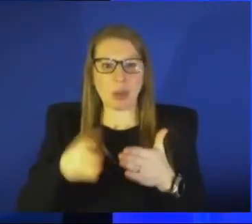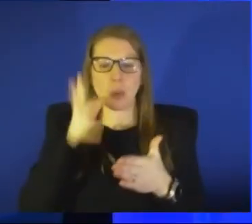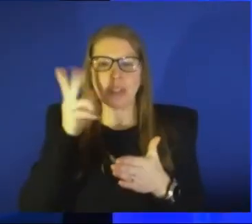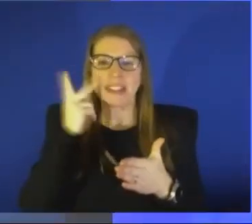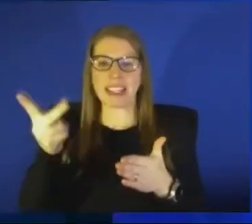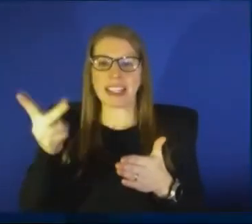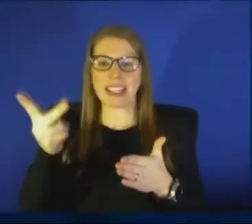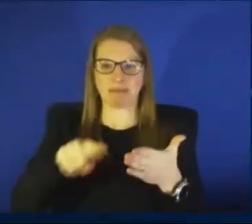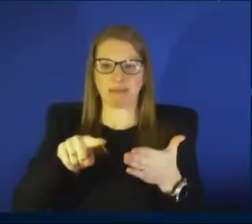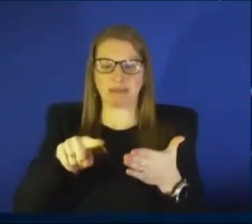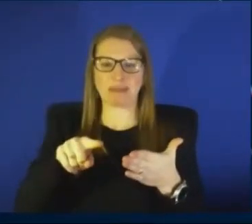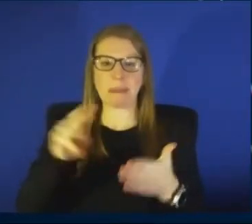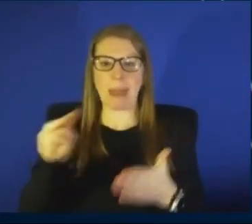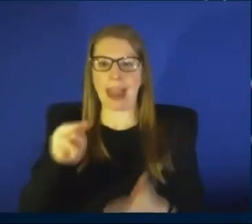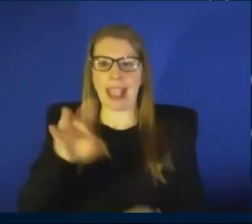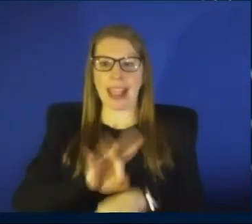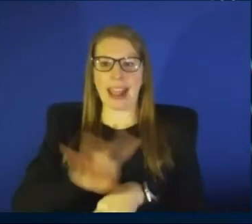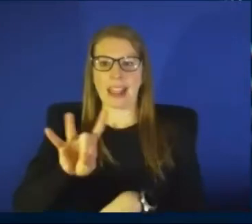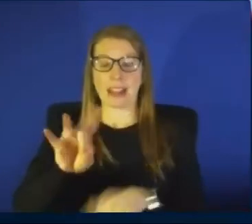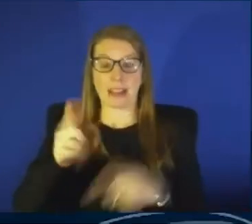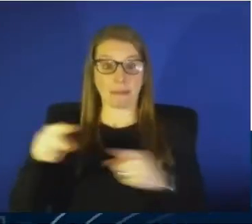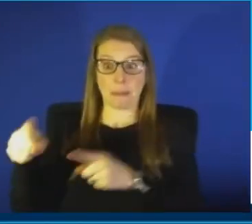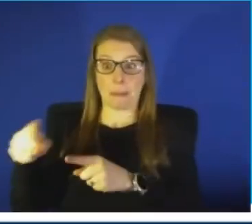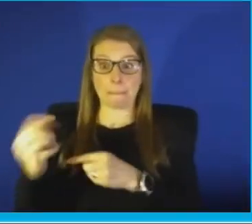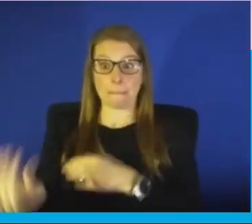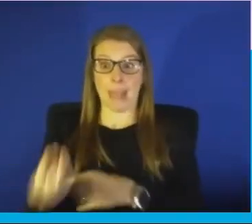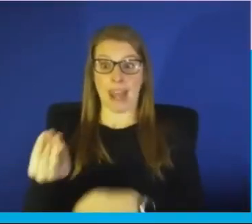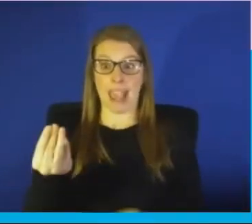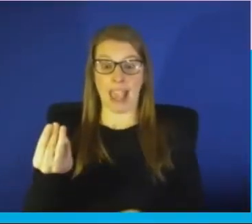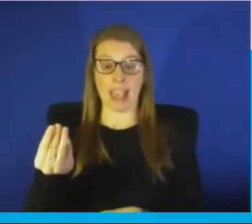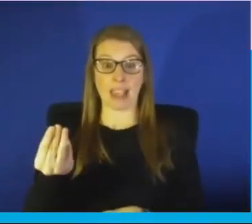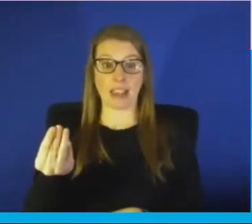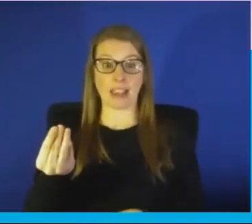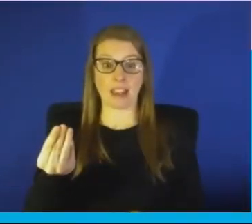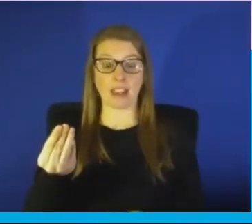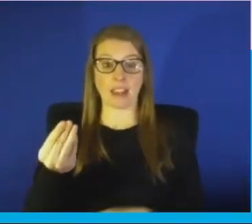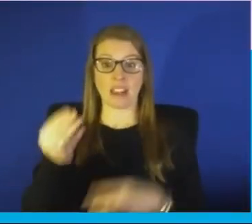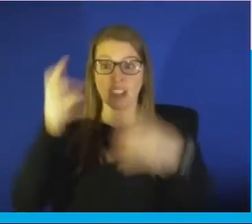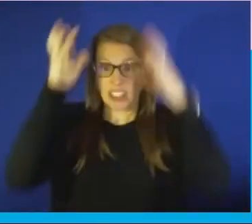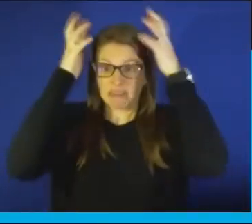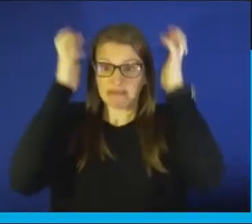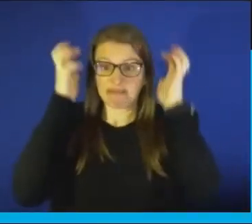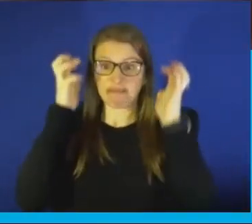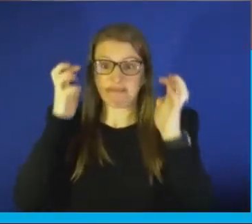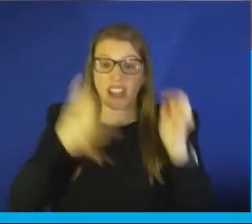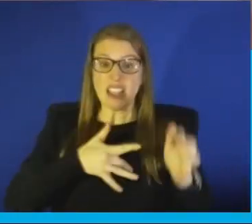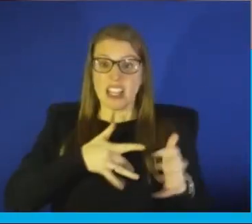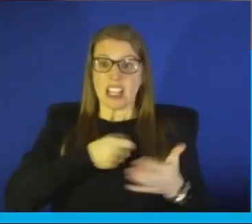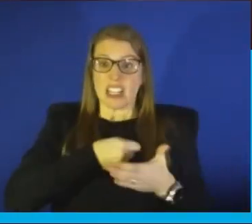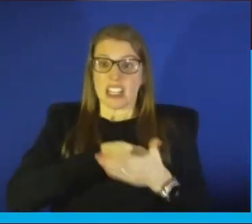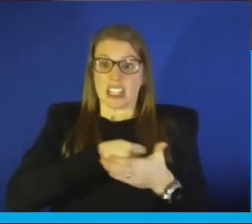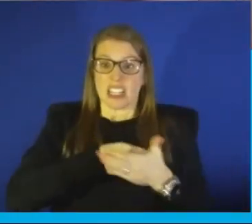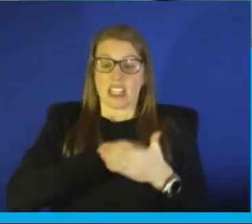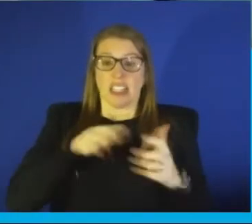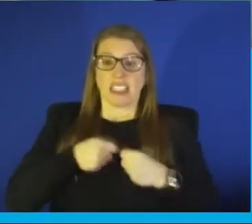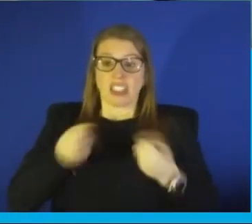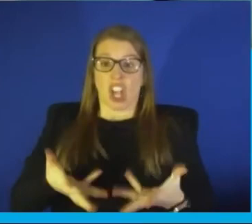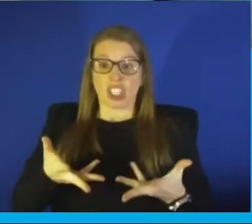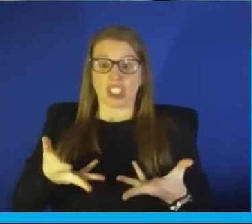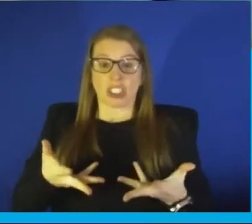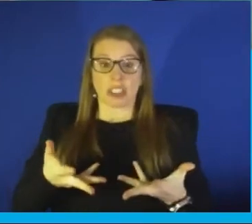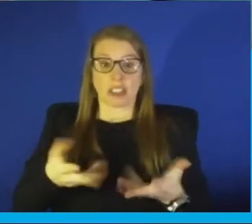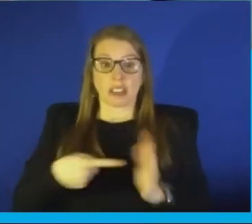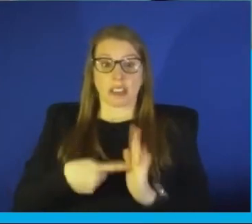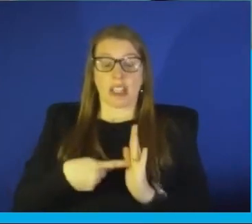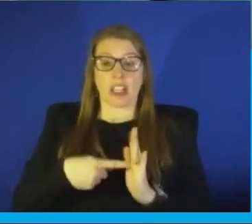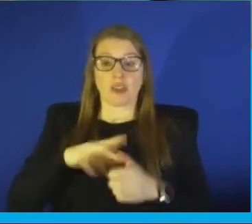a.m. Coming up Monday on the Morning Medical Update. Frizzy hair, fast heartbeat, exhaustion, signs of stress